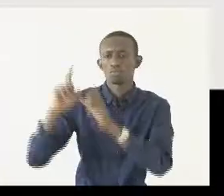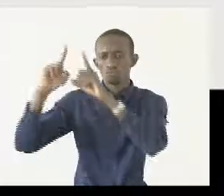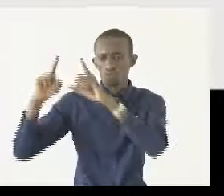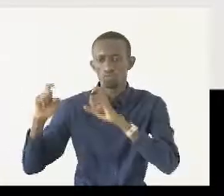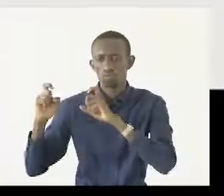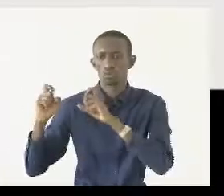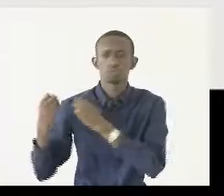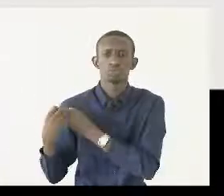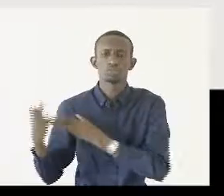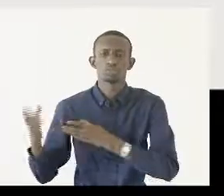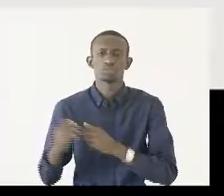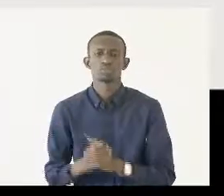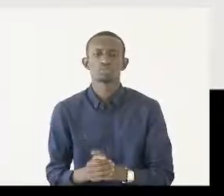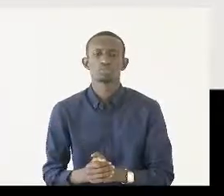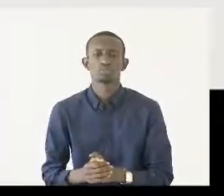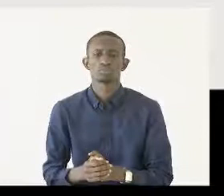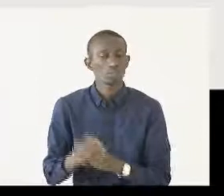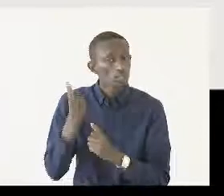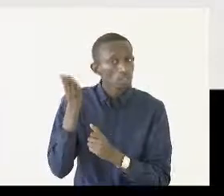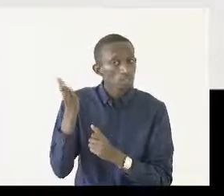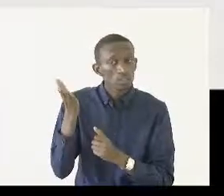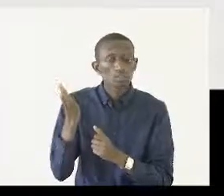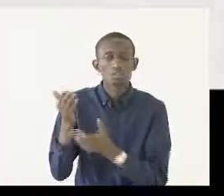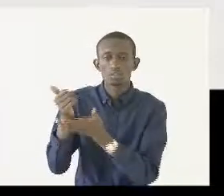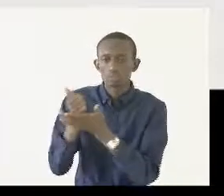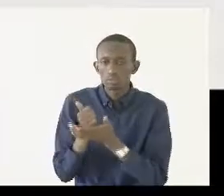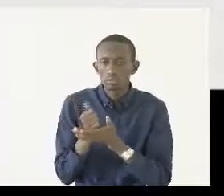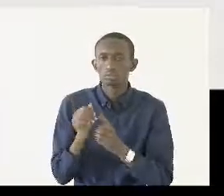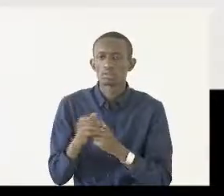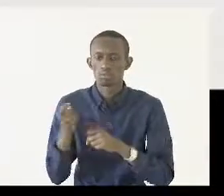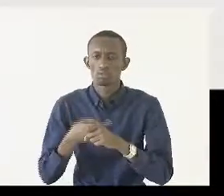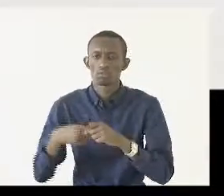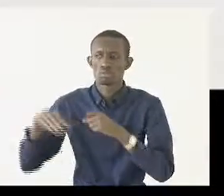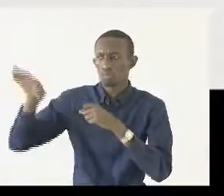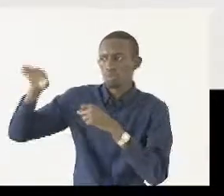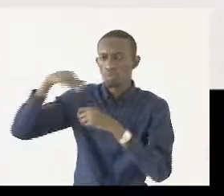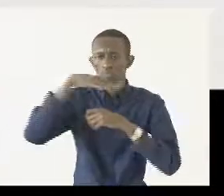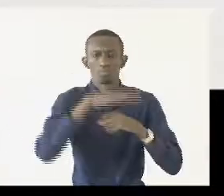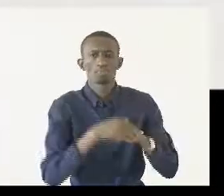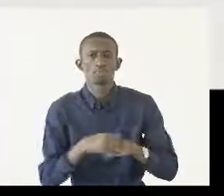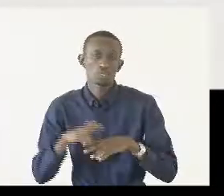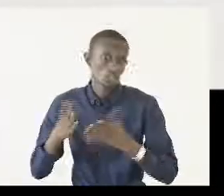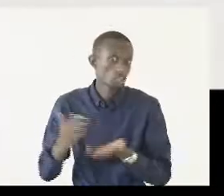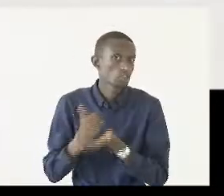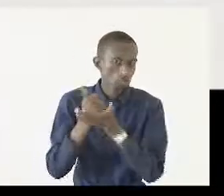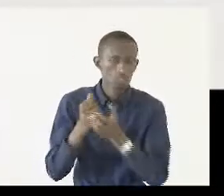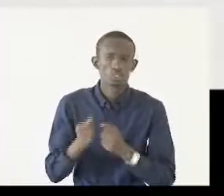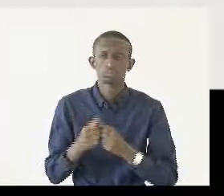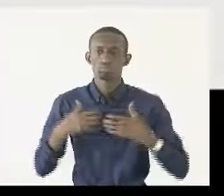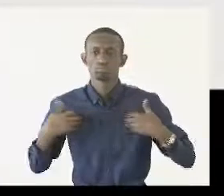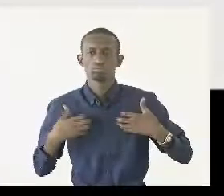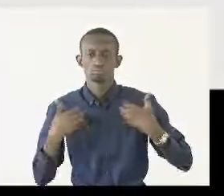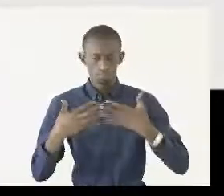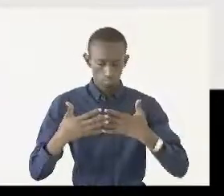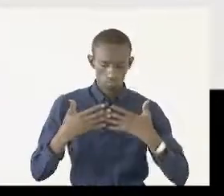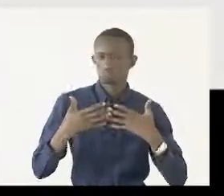the process of photosynthesis. And this oxygen is given out to the environment so that animals can use it. Then